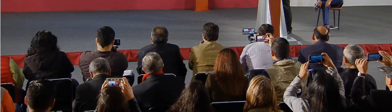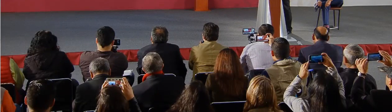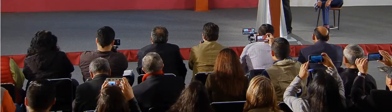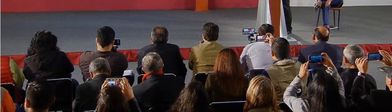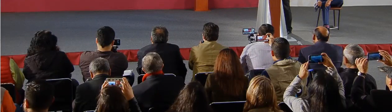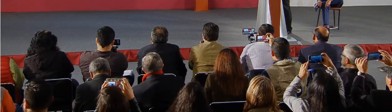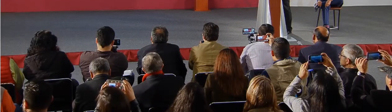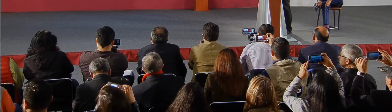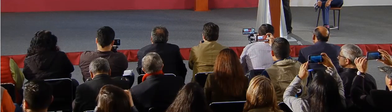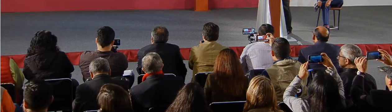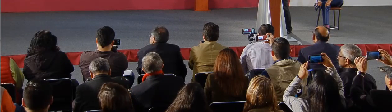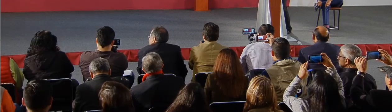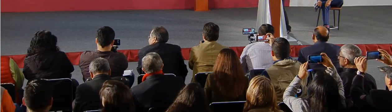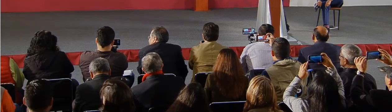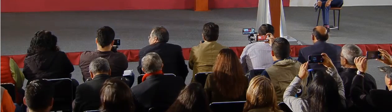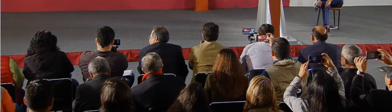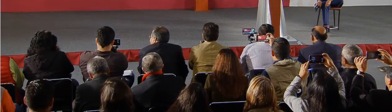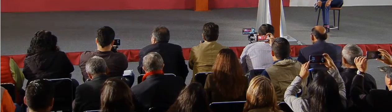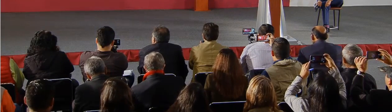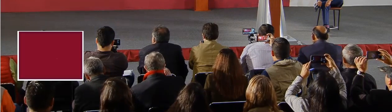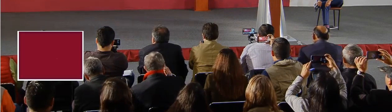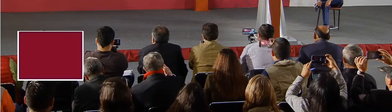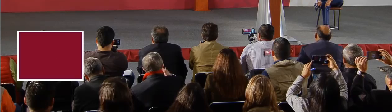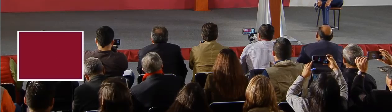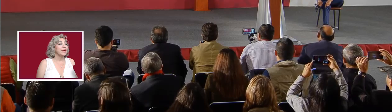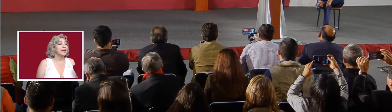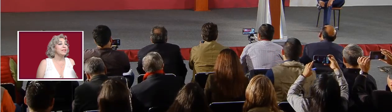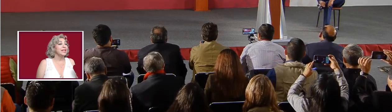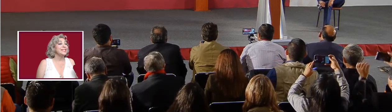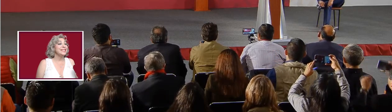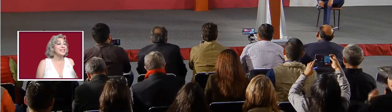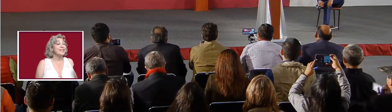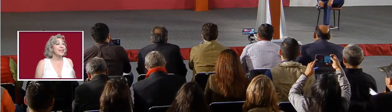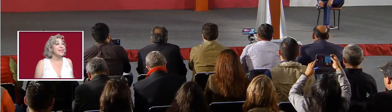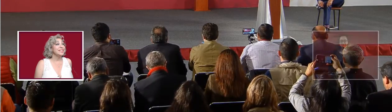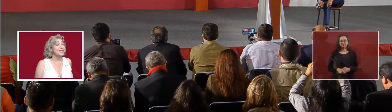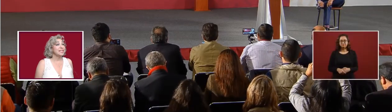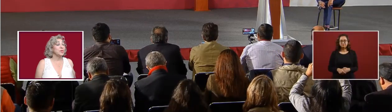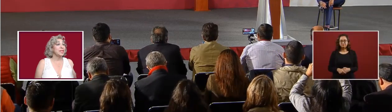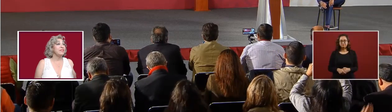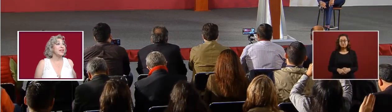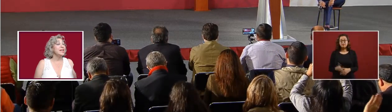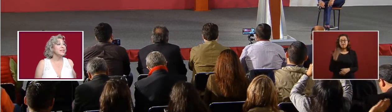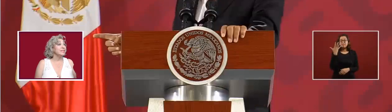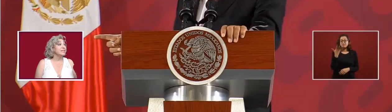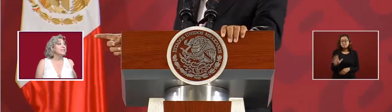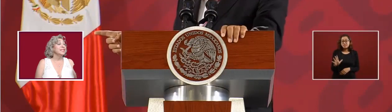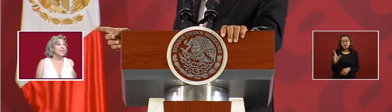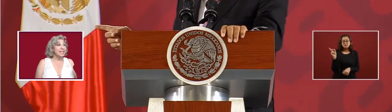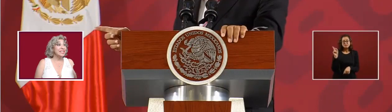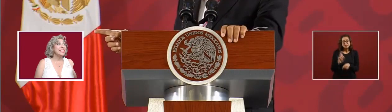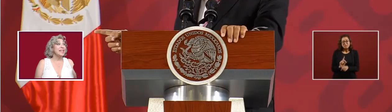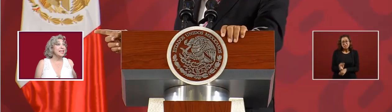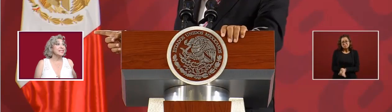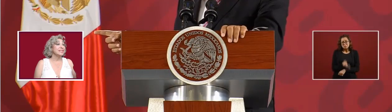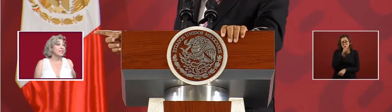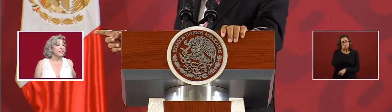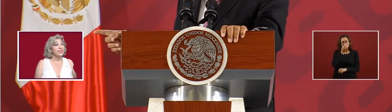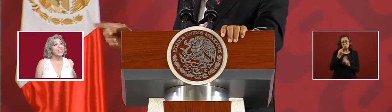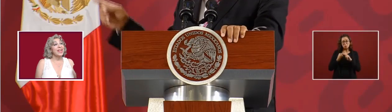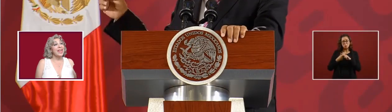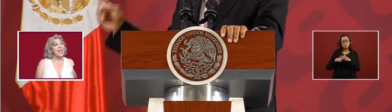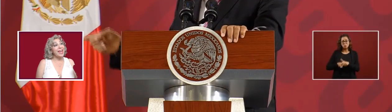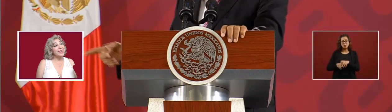Awesome, right? Let me put myself back on. That's in 10 days. That's what they've done. In 10 days.